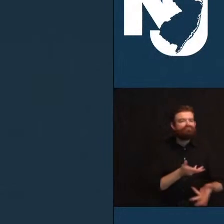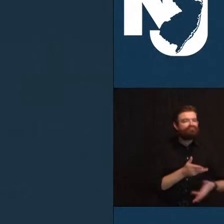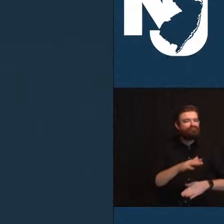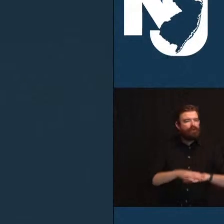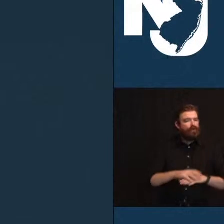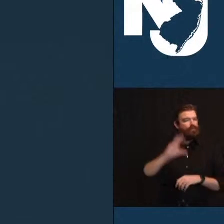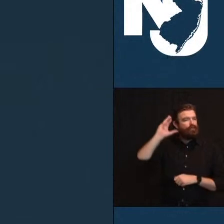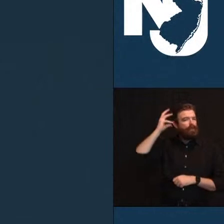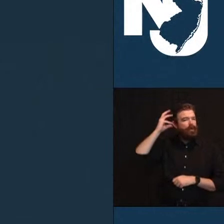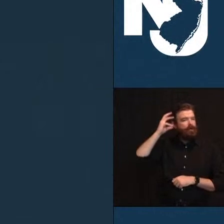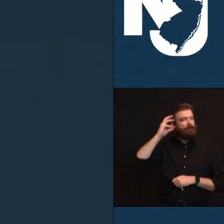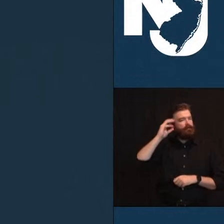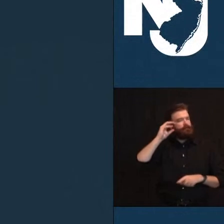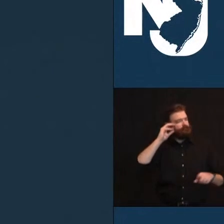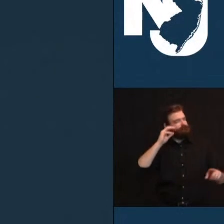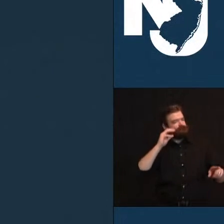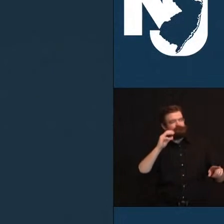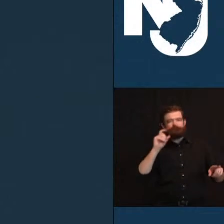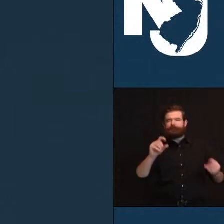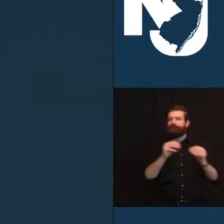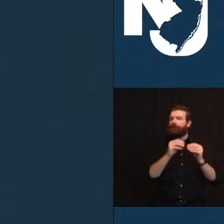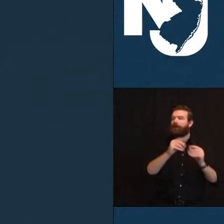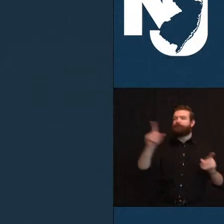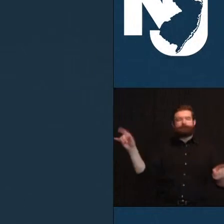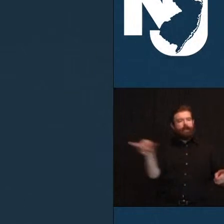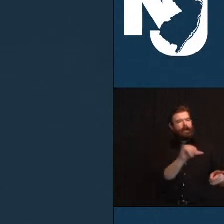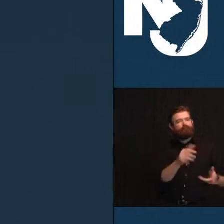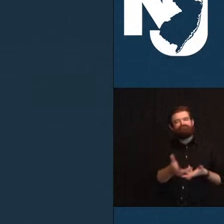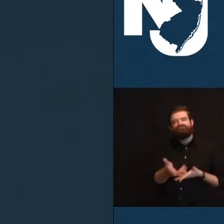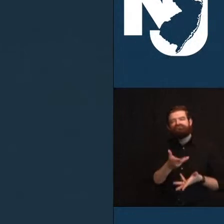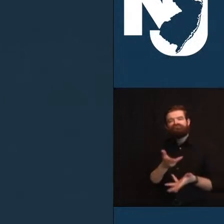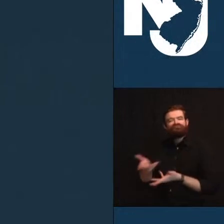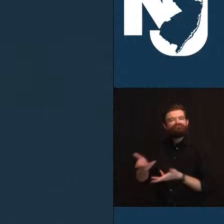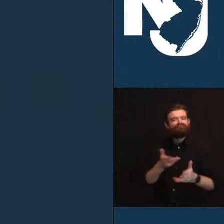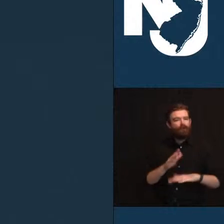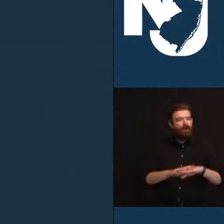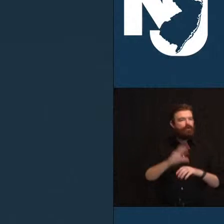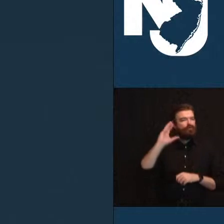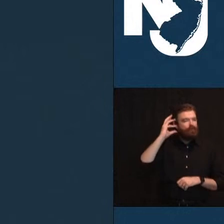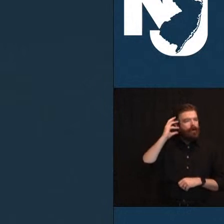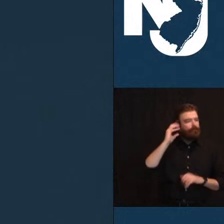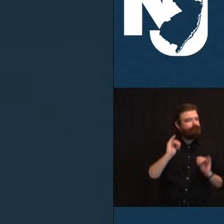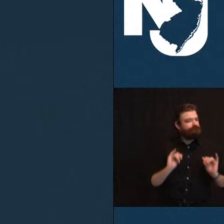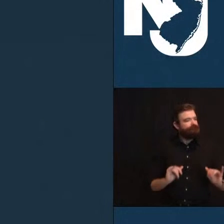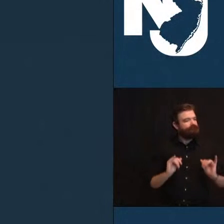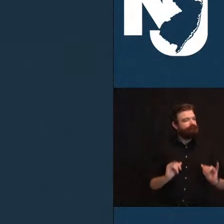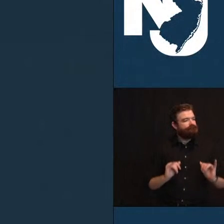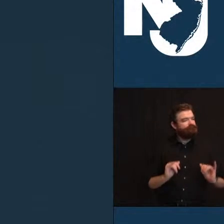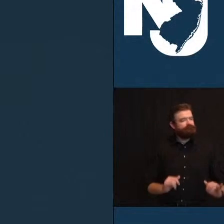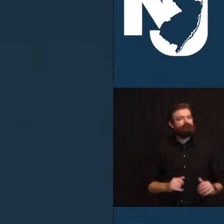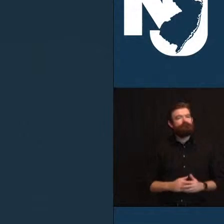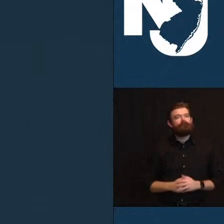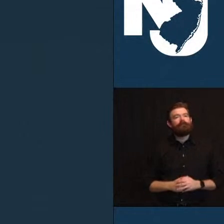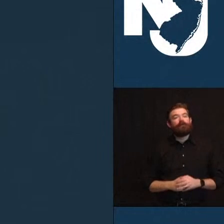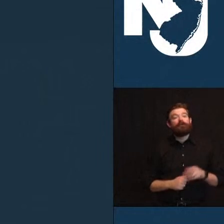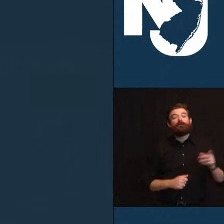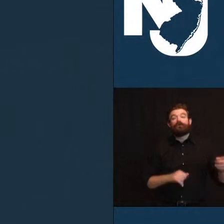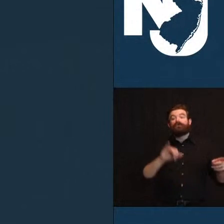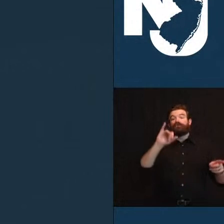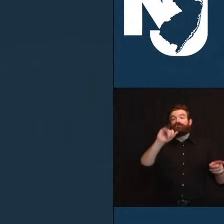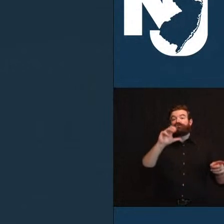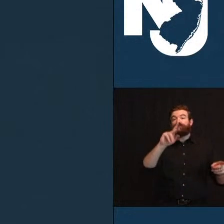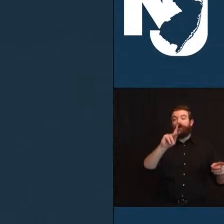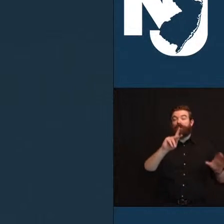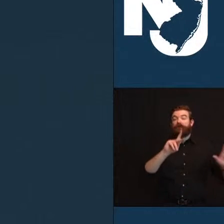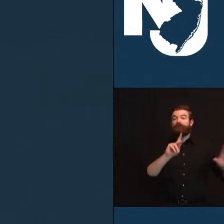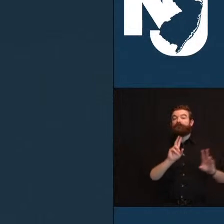rarely happens. I think this might be the first time this has happened, and it was not by design. Jack's funeral is literally right now as we